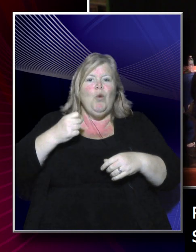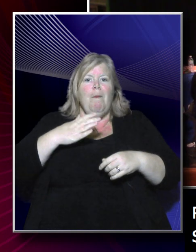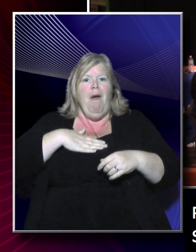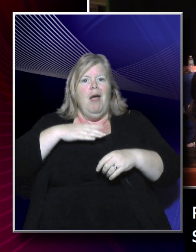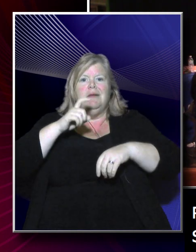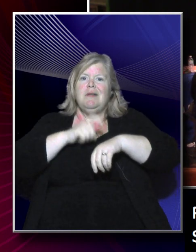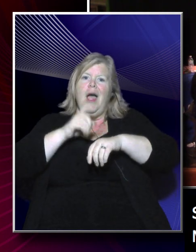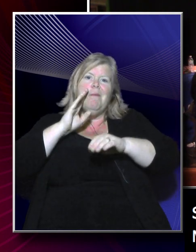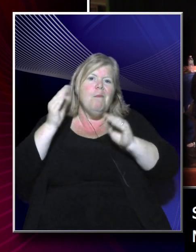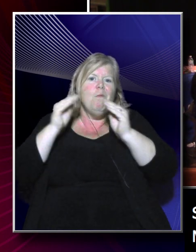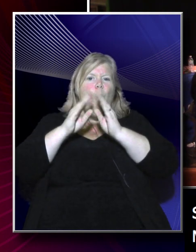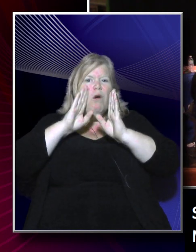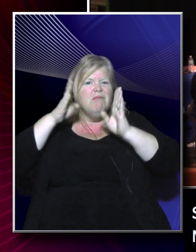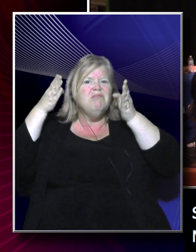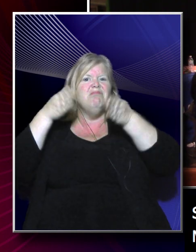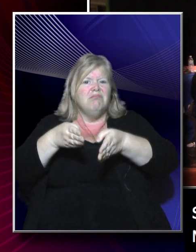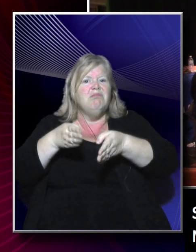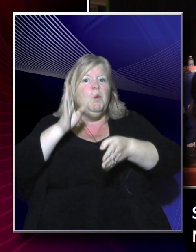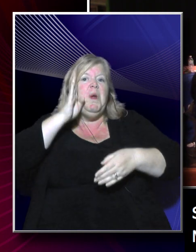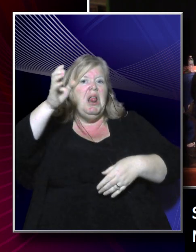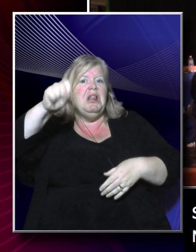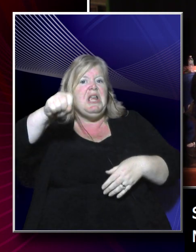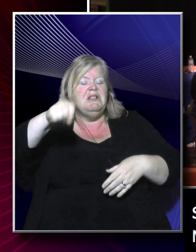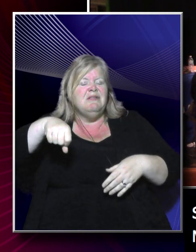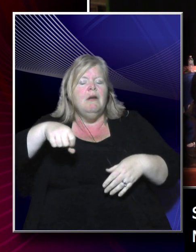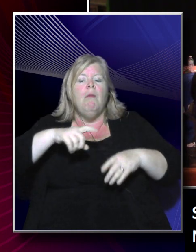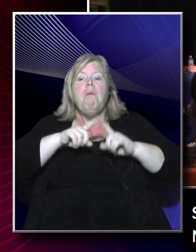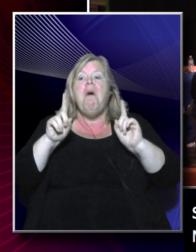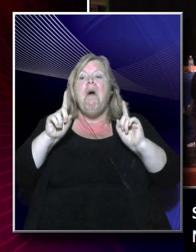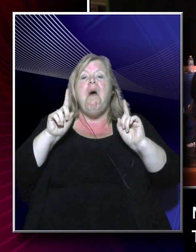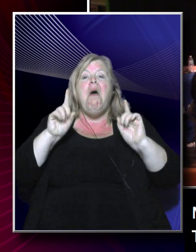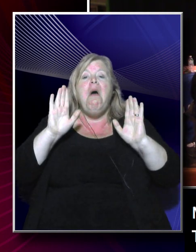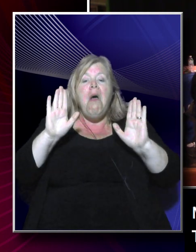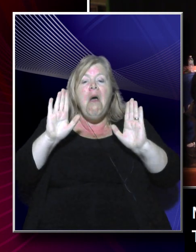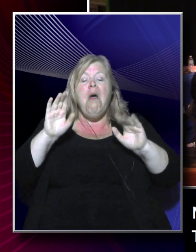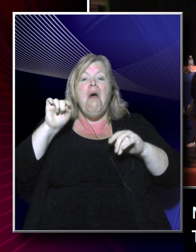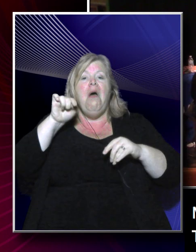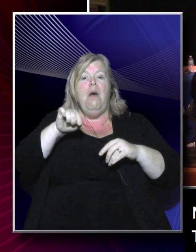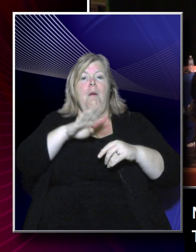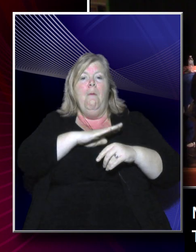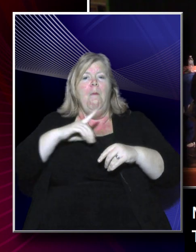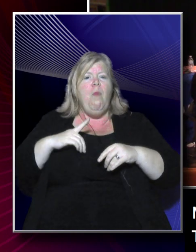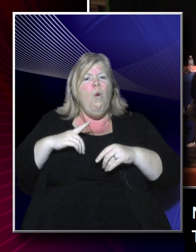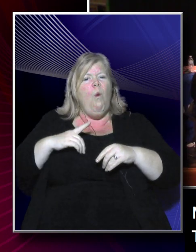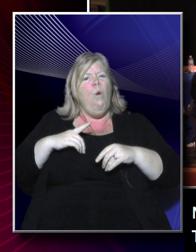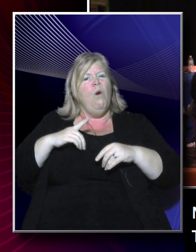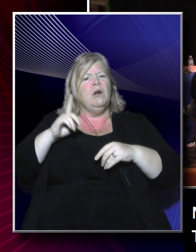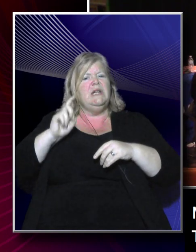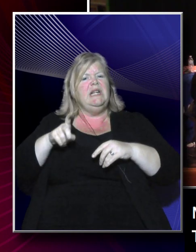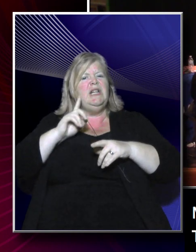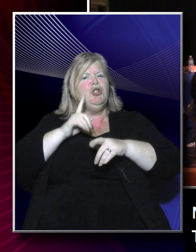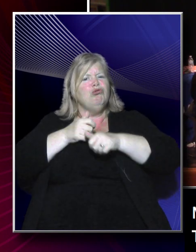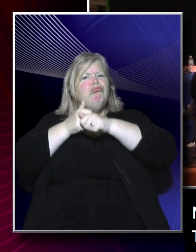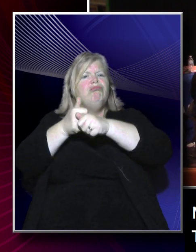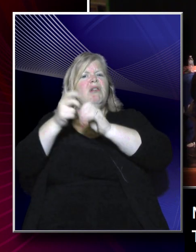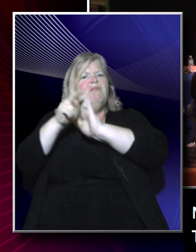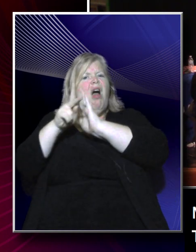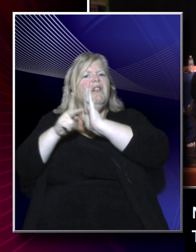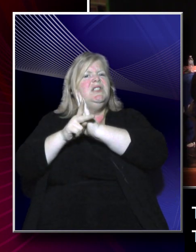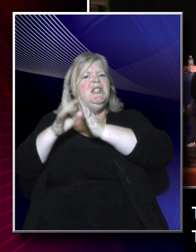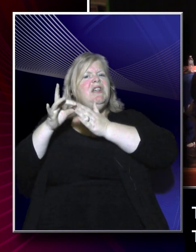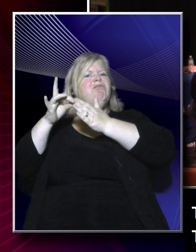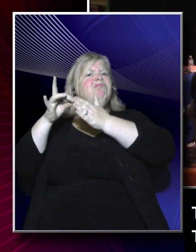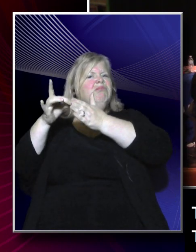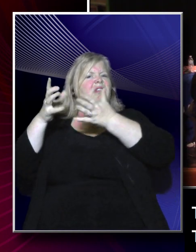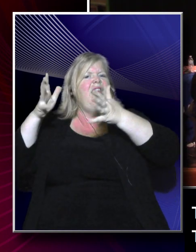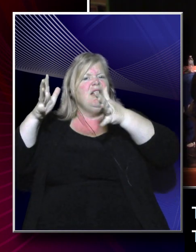to this more so than it has been. But again, I just see this board as more of a policy-driven board, as it should be.